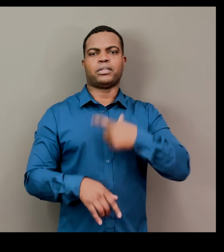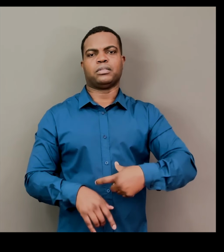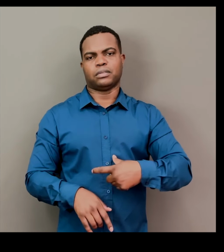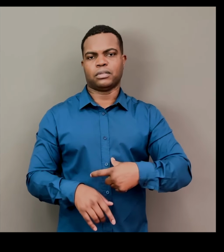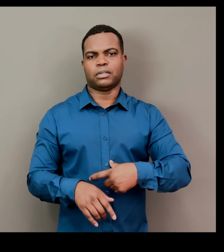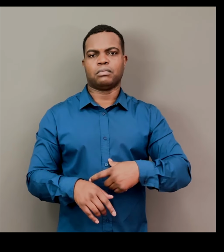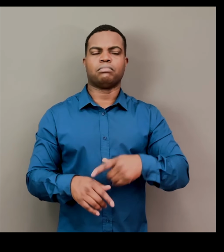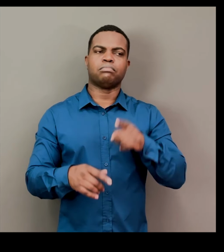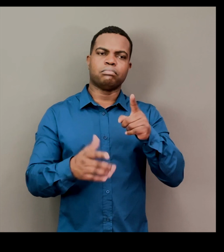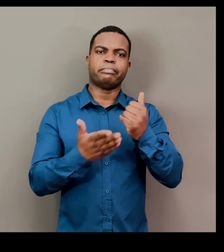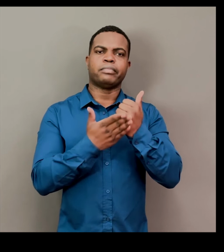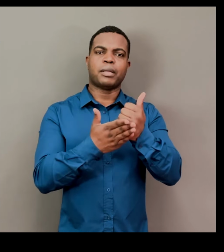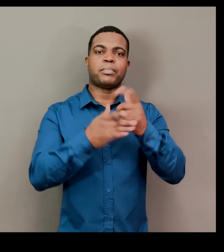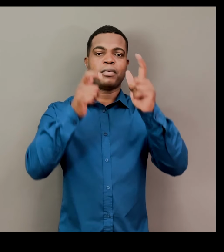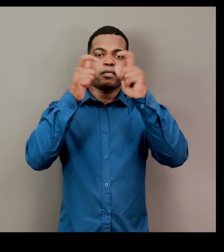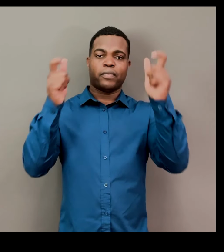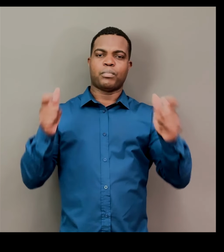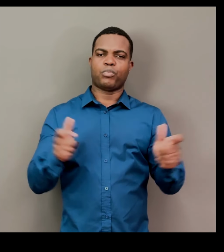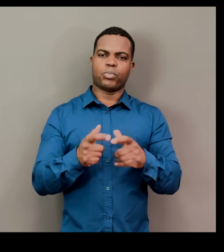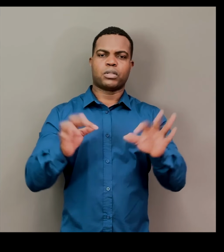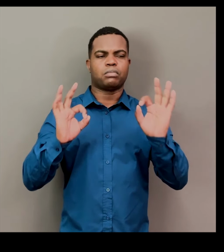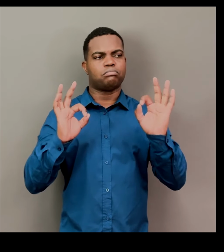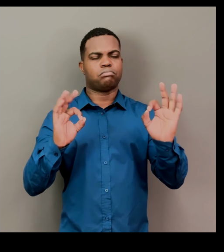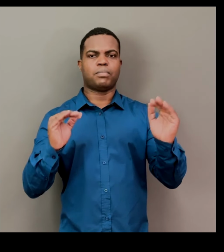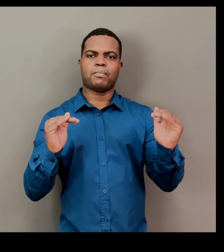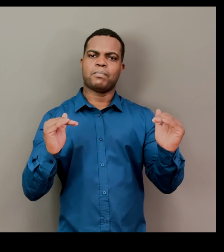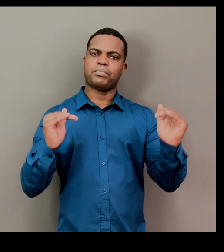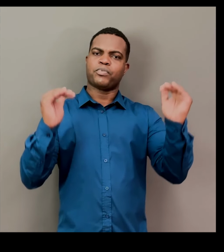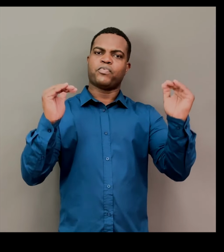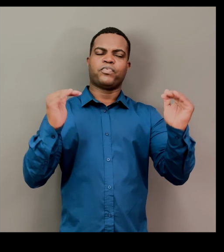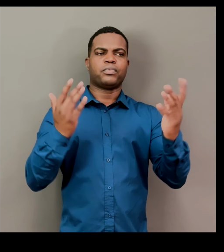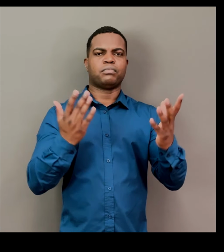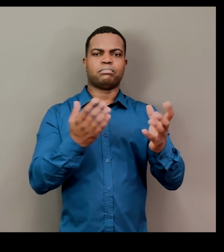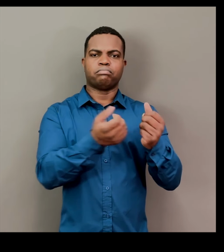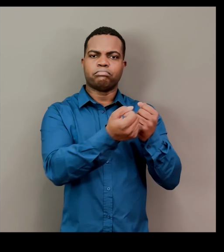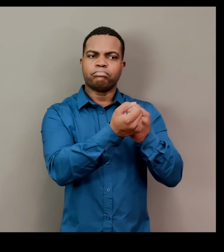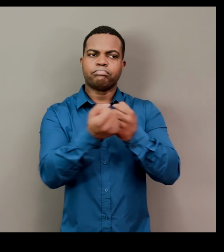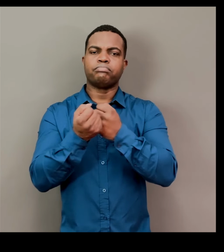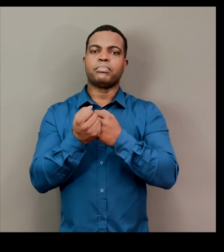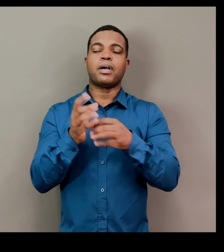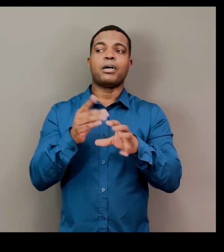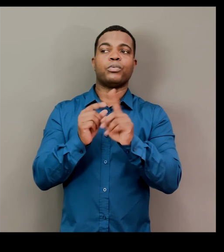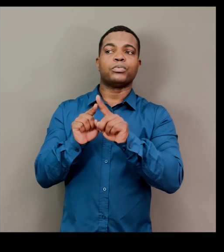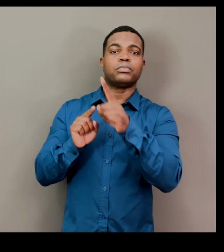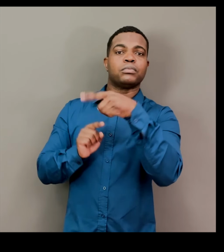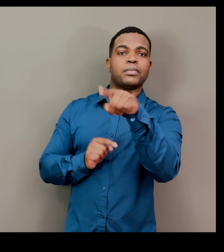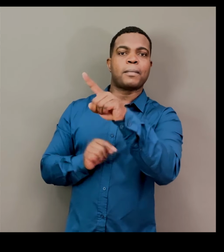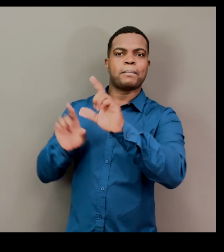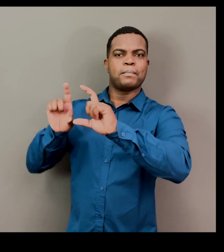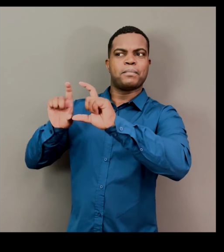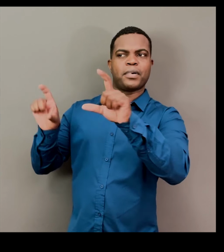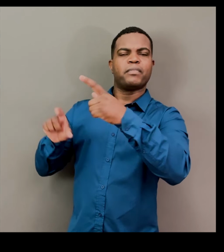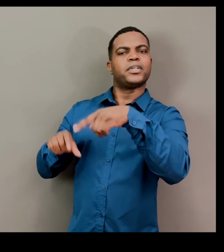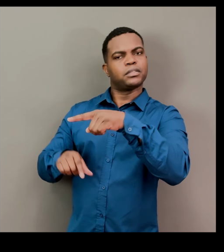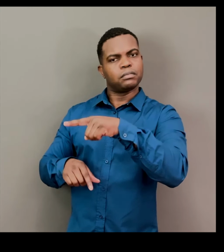the effectiveness of the framework and extending its benefits to the private sector.